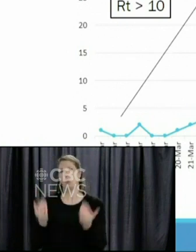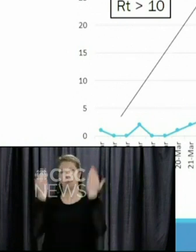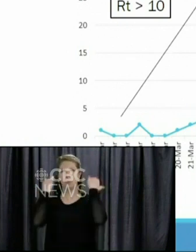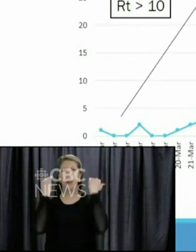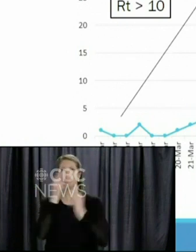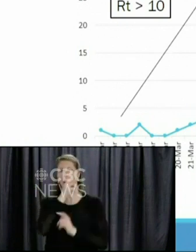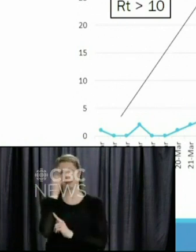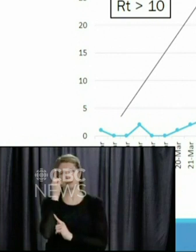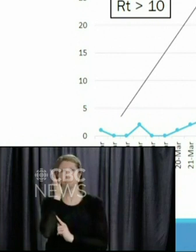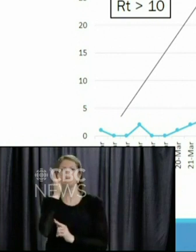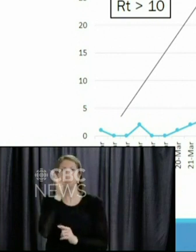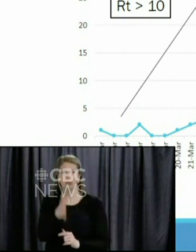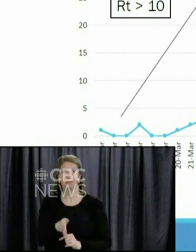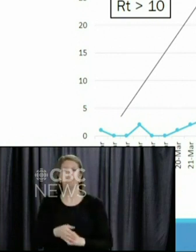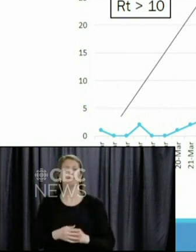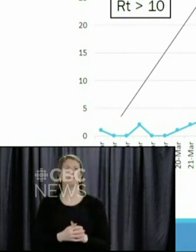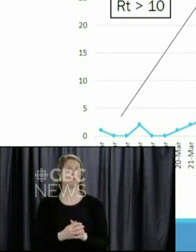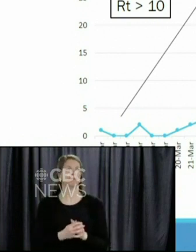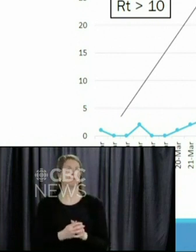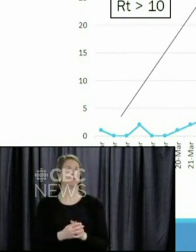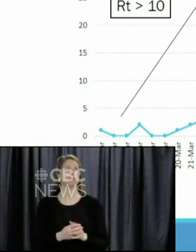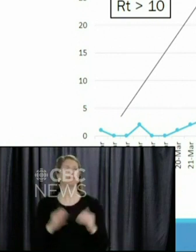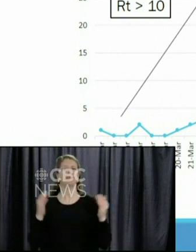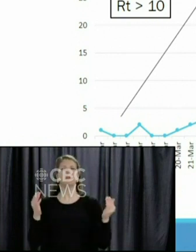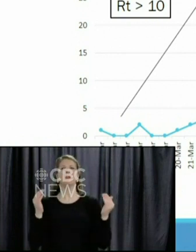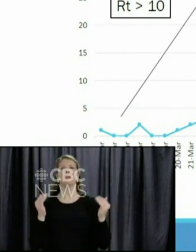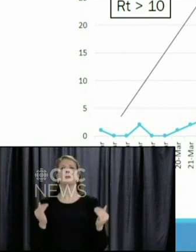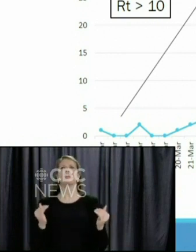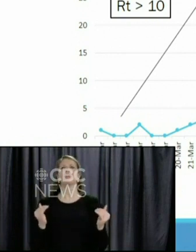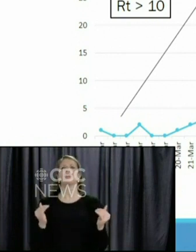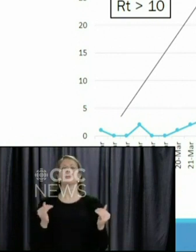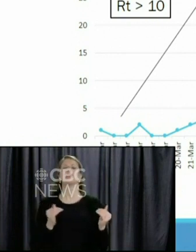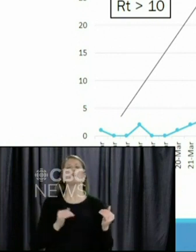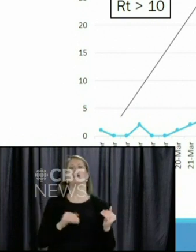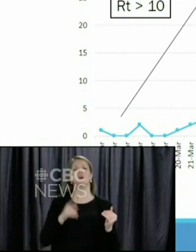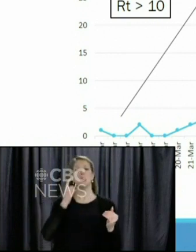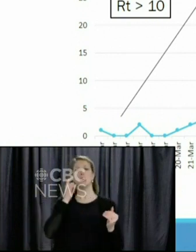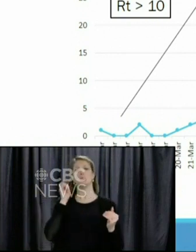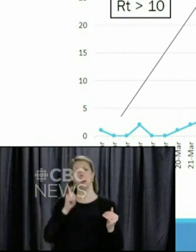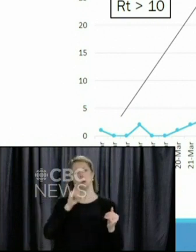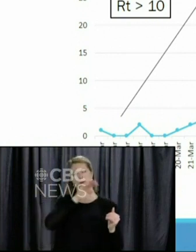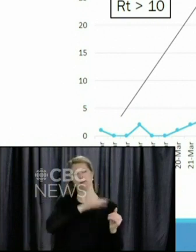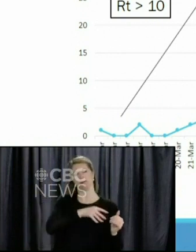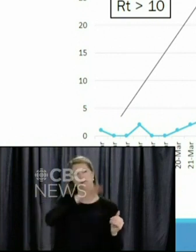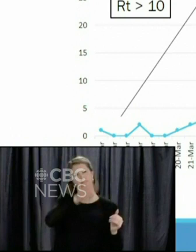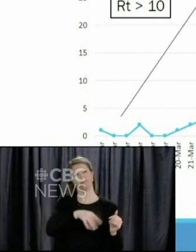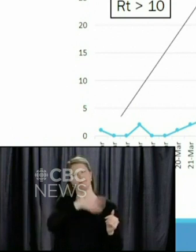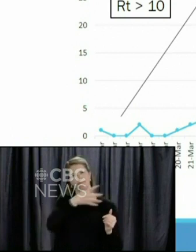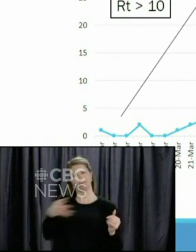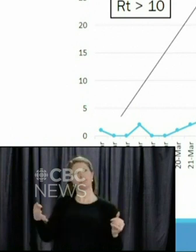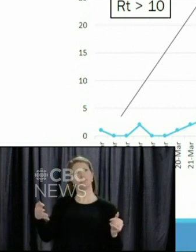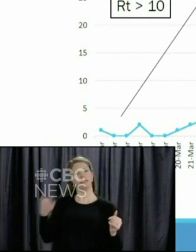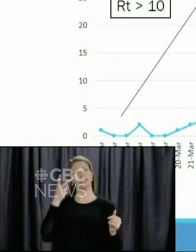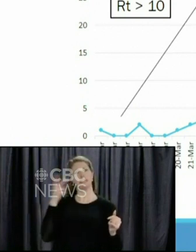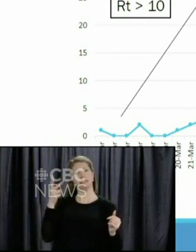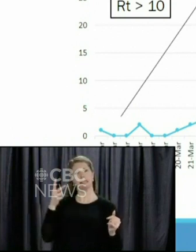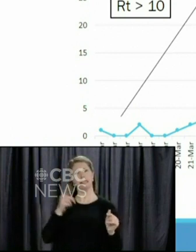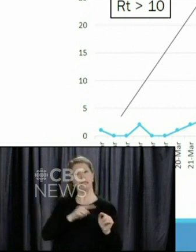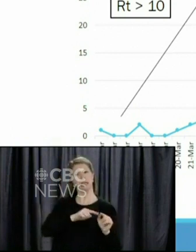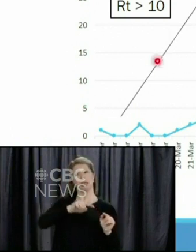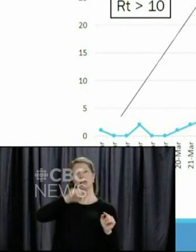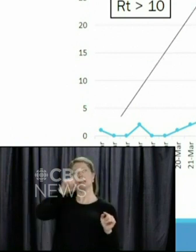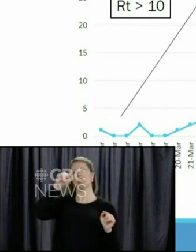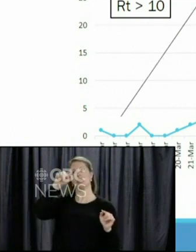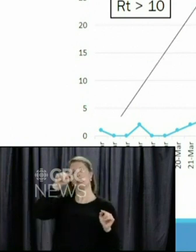In that time, we actually use a cousin parameter called the effective reproduction number, or RT. So when we actually look